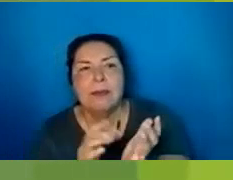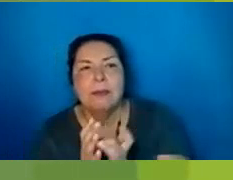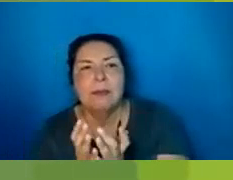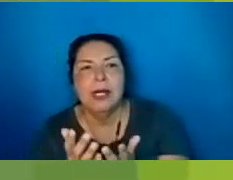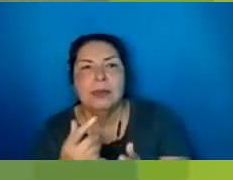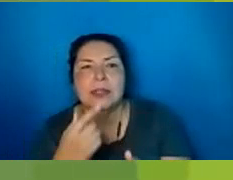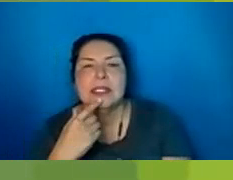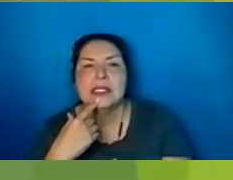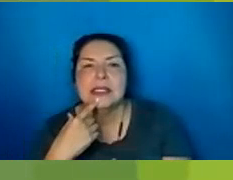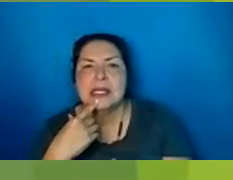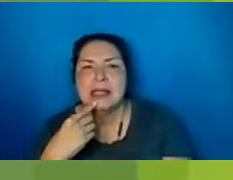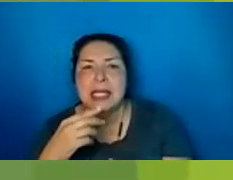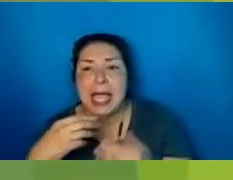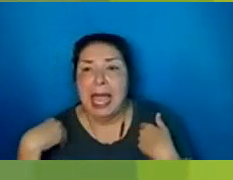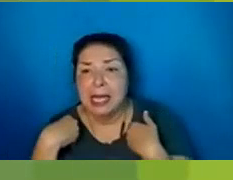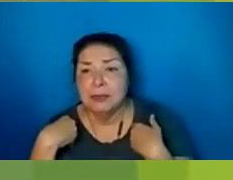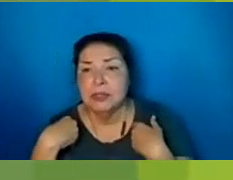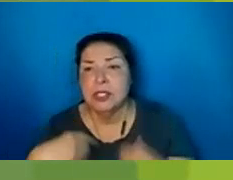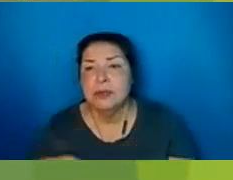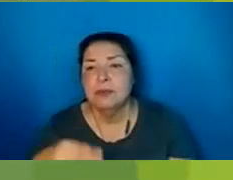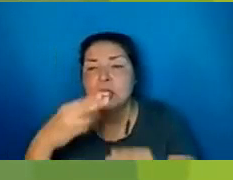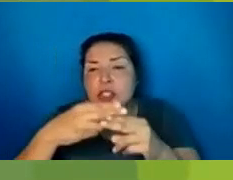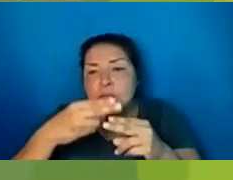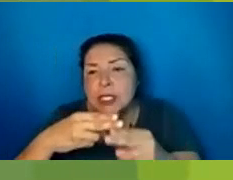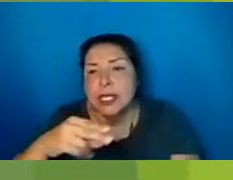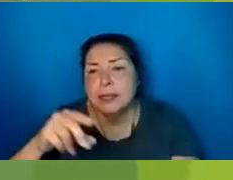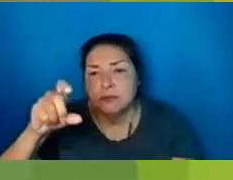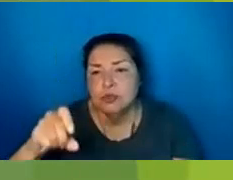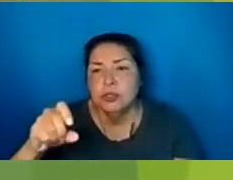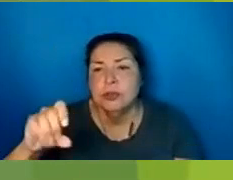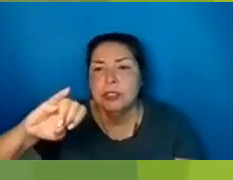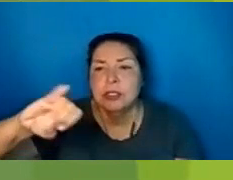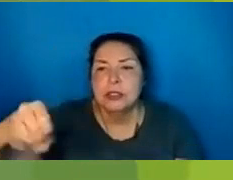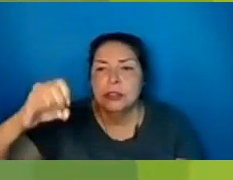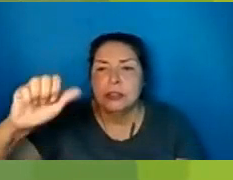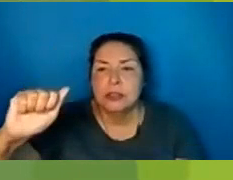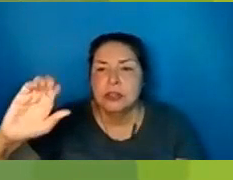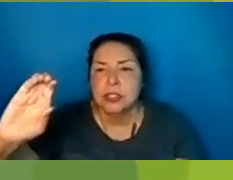be jackals. And jackals are